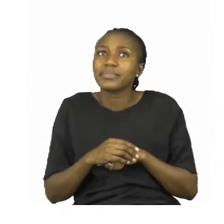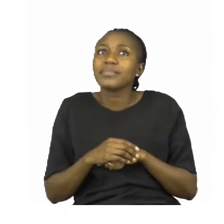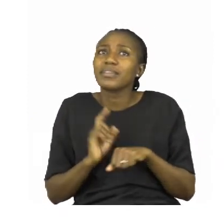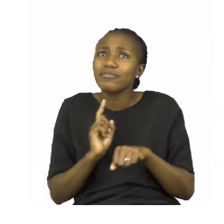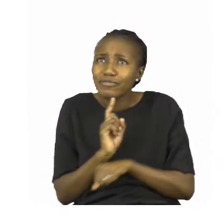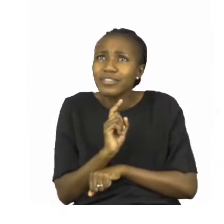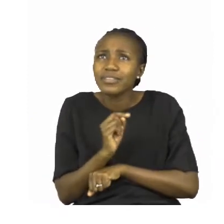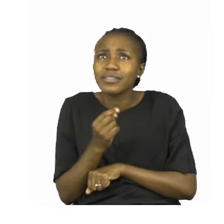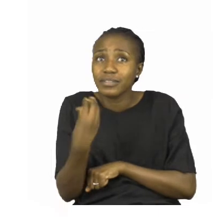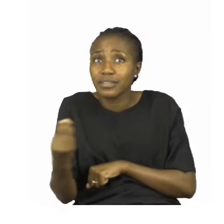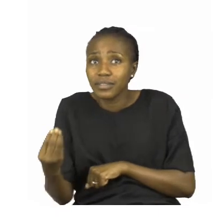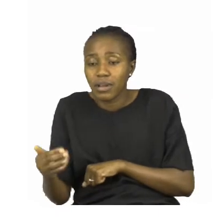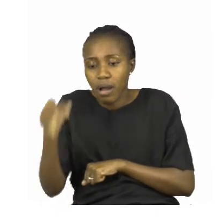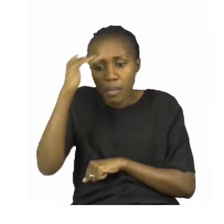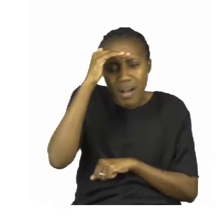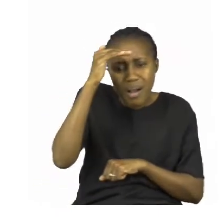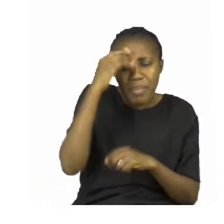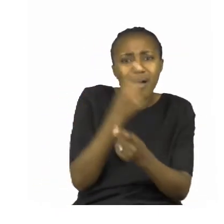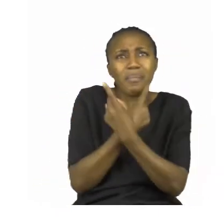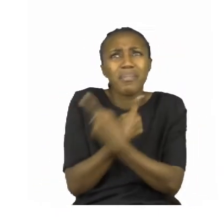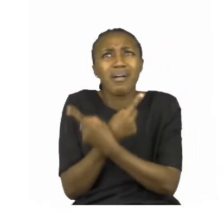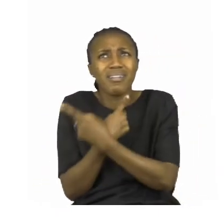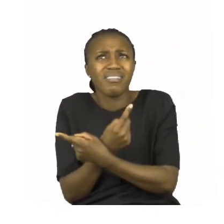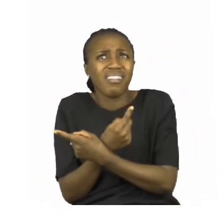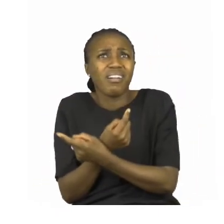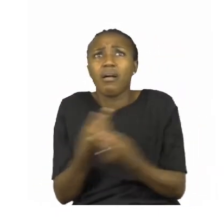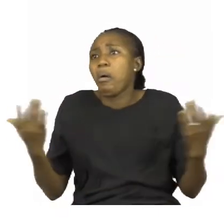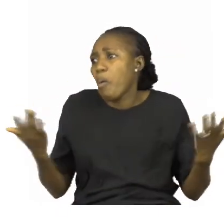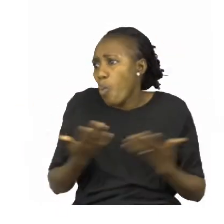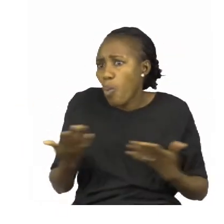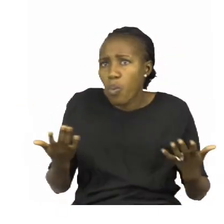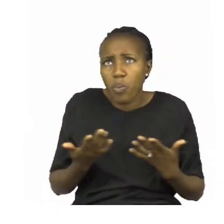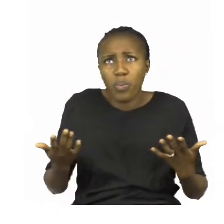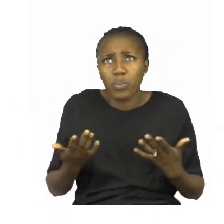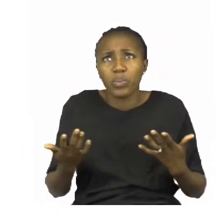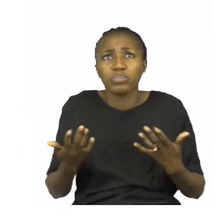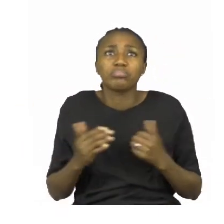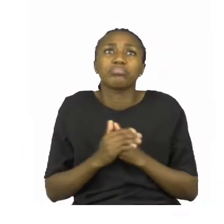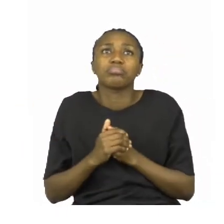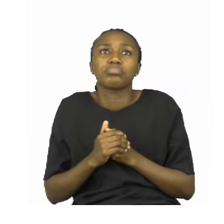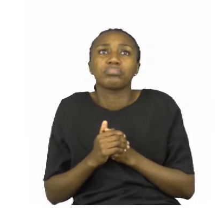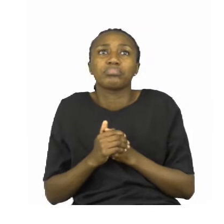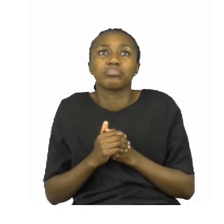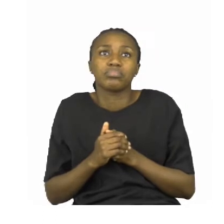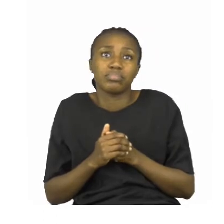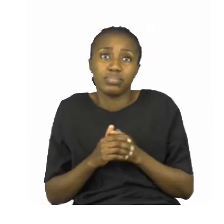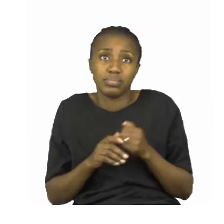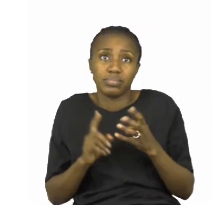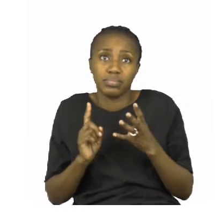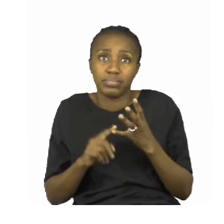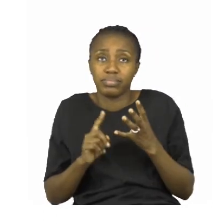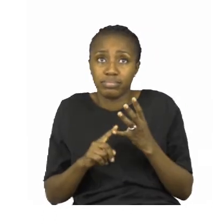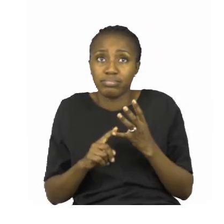Where did the child look for his teddy bear first?